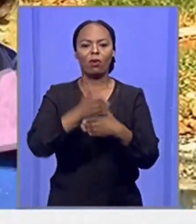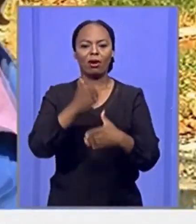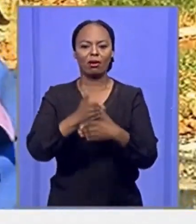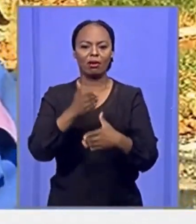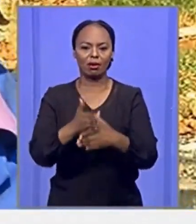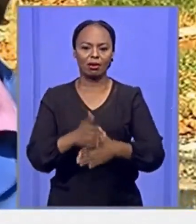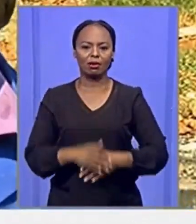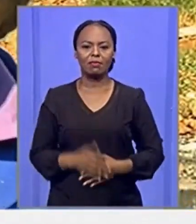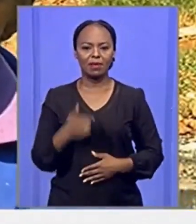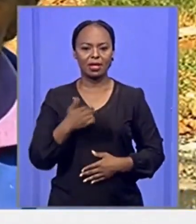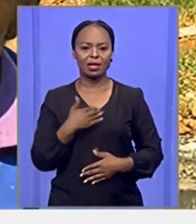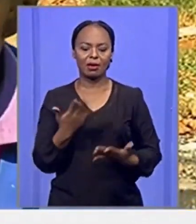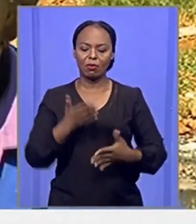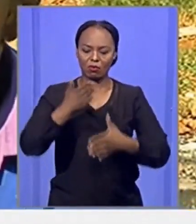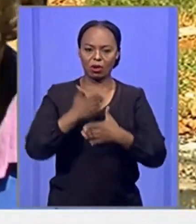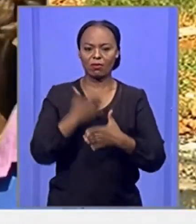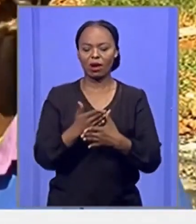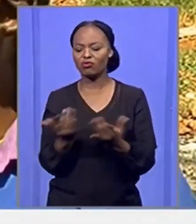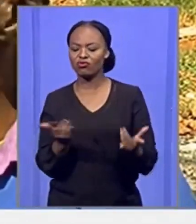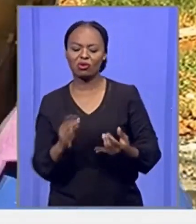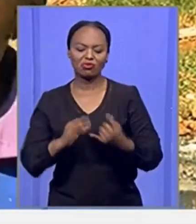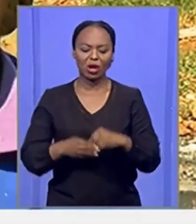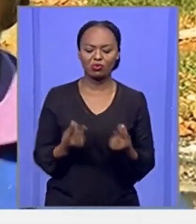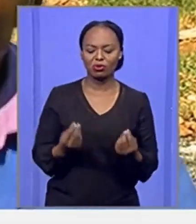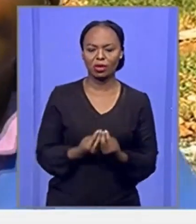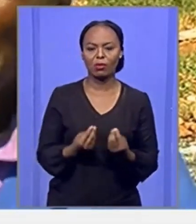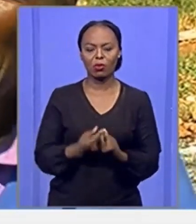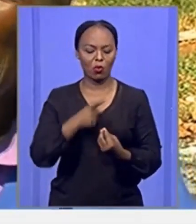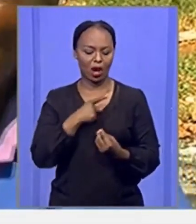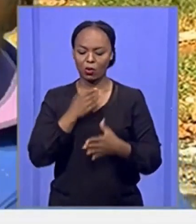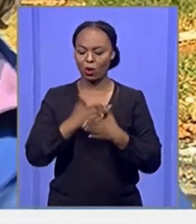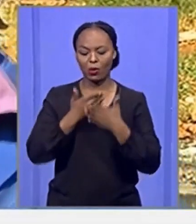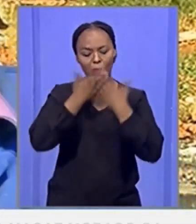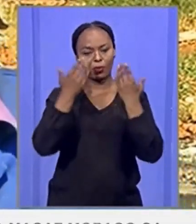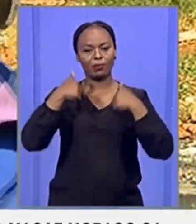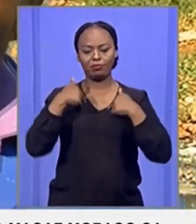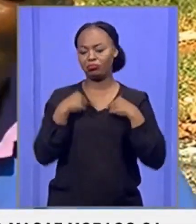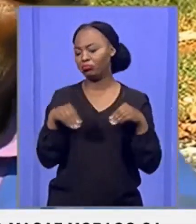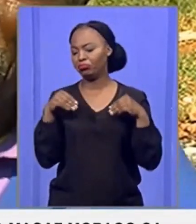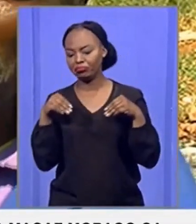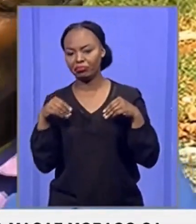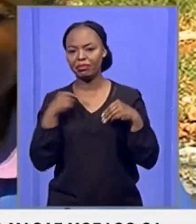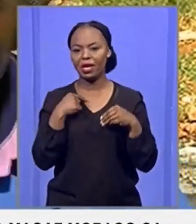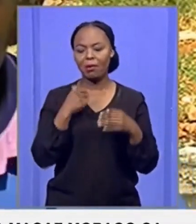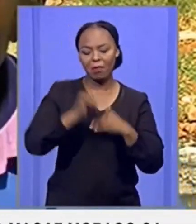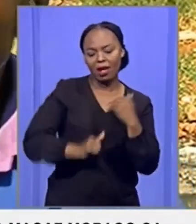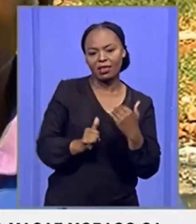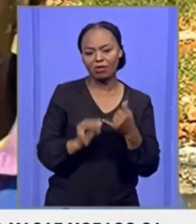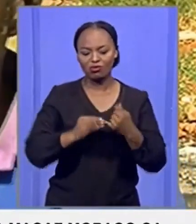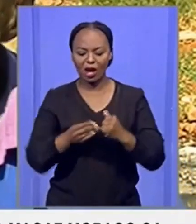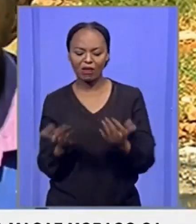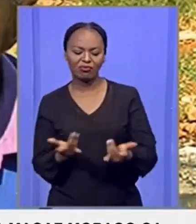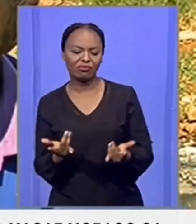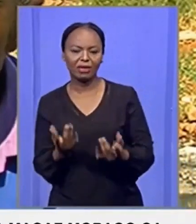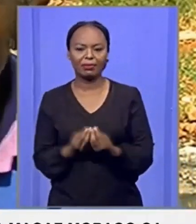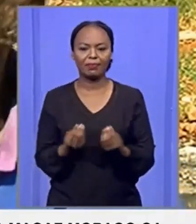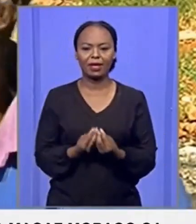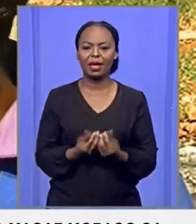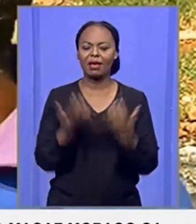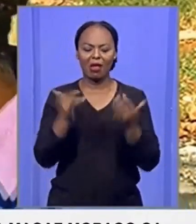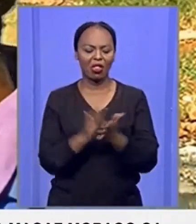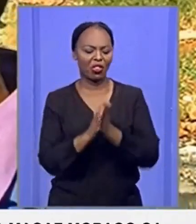gore a ke bereke. Then from there ka kgweding ke kgona go hwetšanyana tšheleng ya gore bana ba kgone go ja gae. Then ba